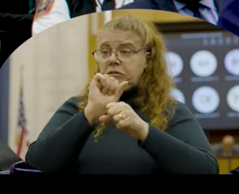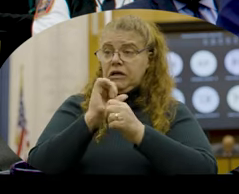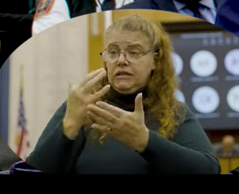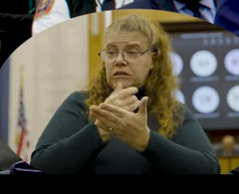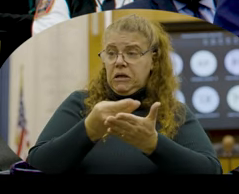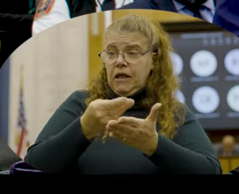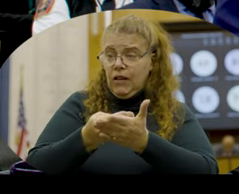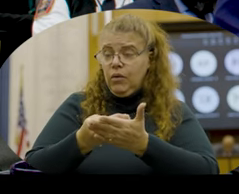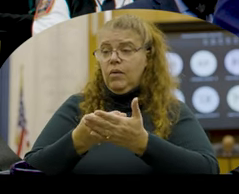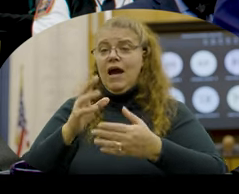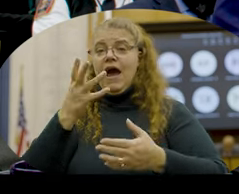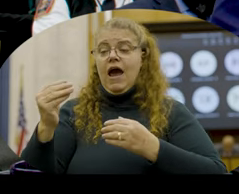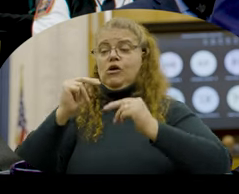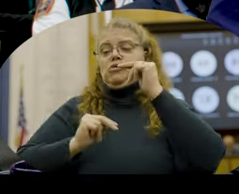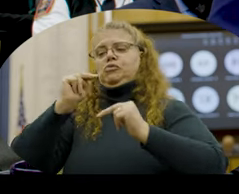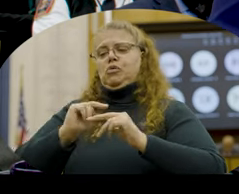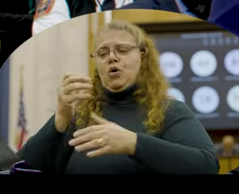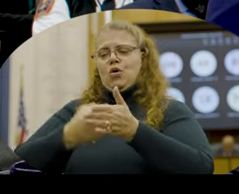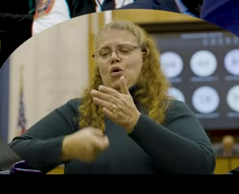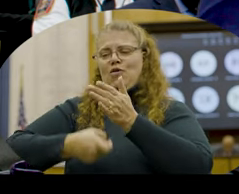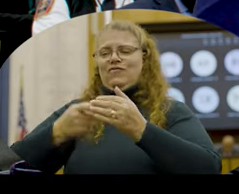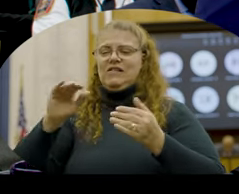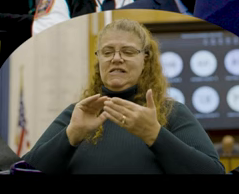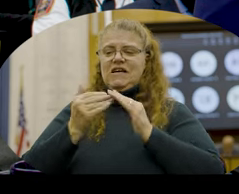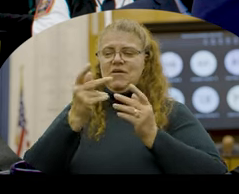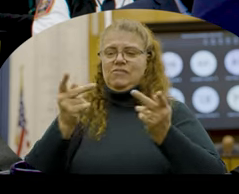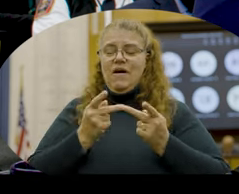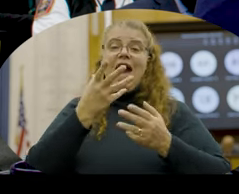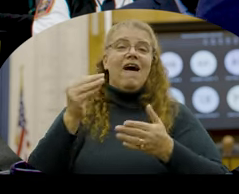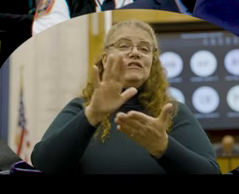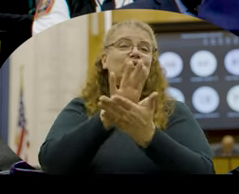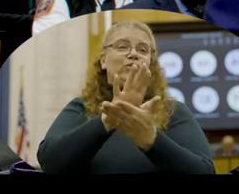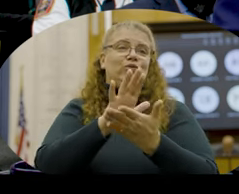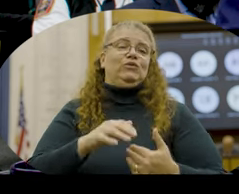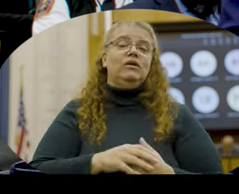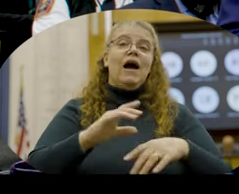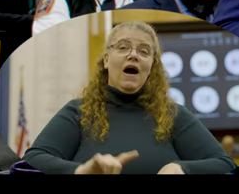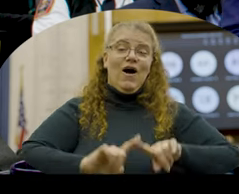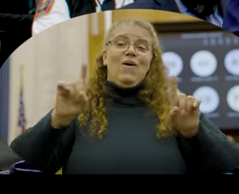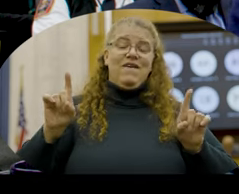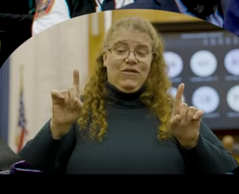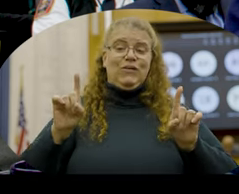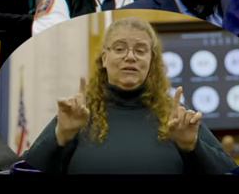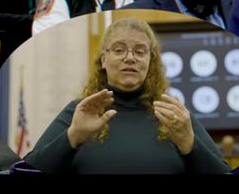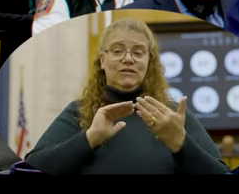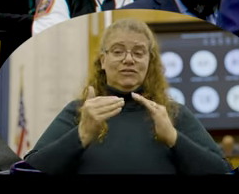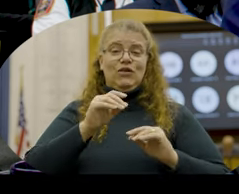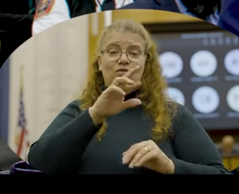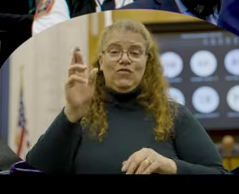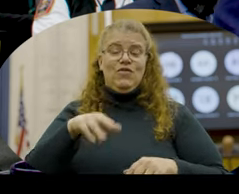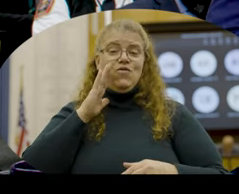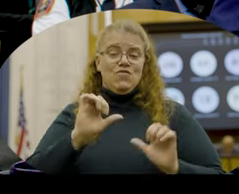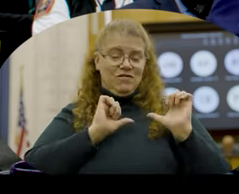salaries, and construction costs of city facilities and schools. However, the City of Richmond will continue